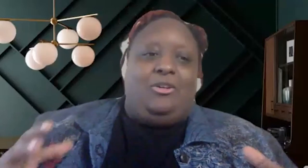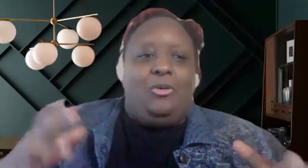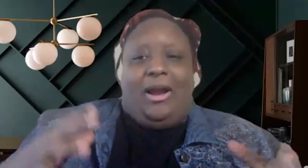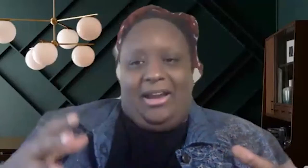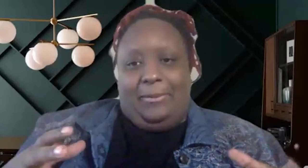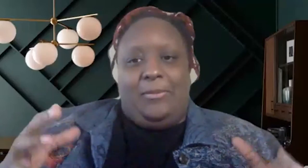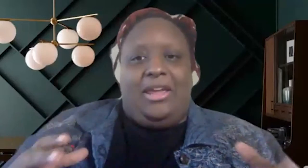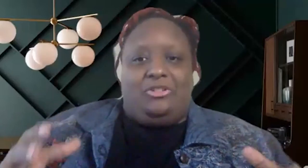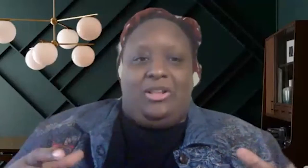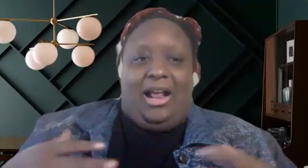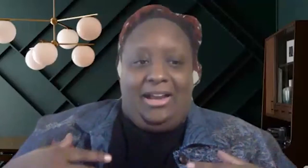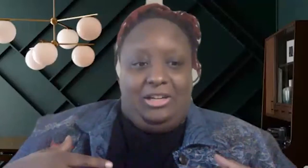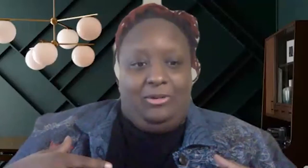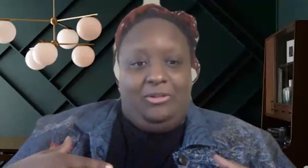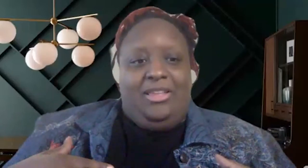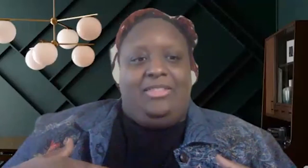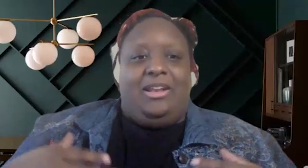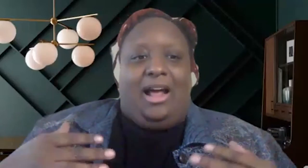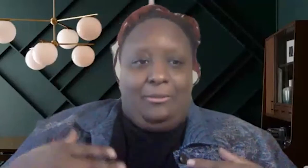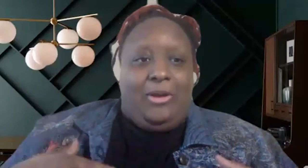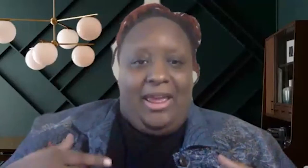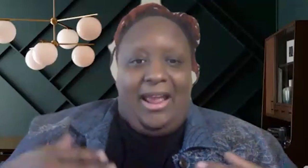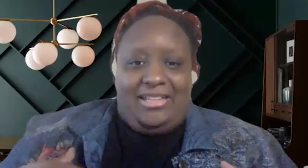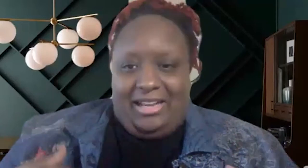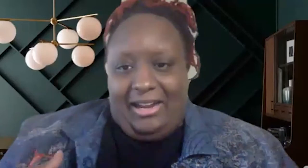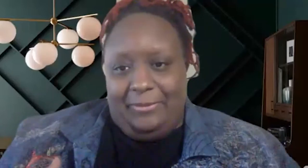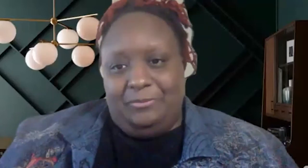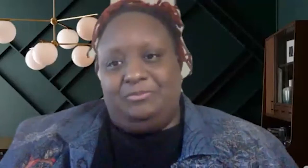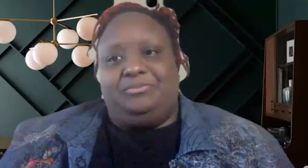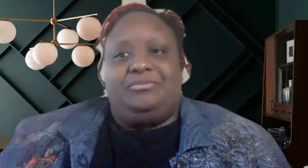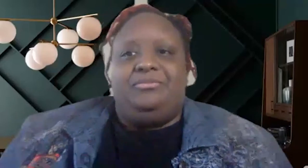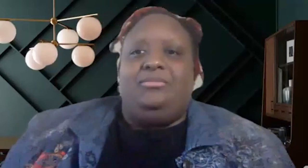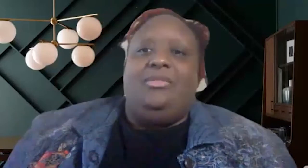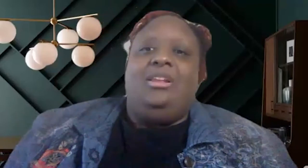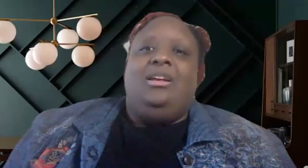reorienting who I am and making sure that I know that I'm okay as I am.